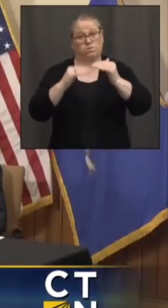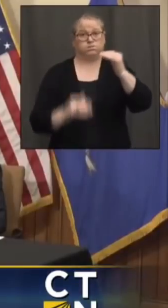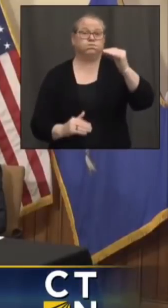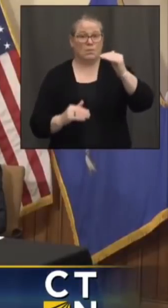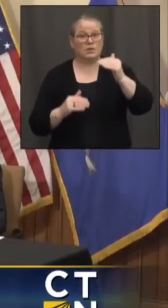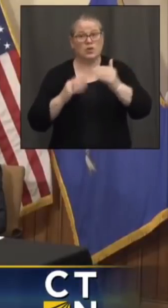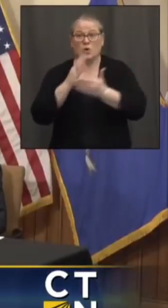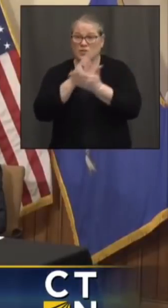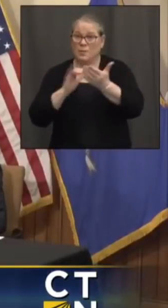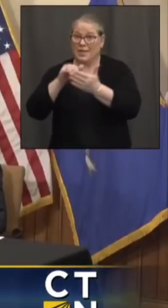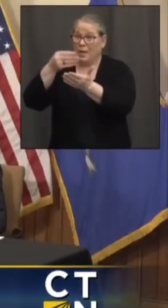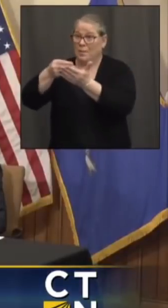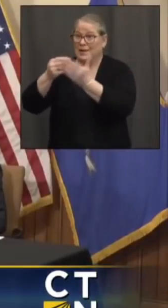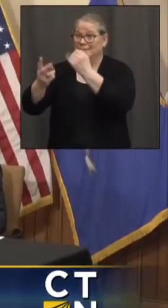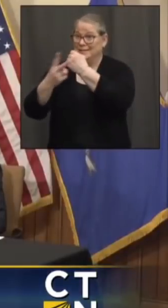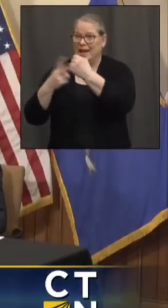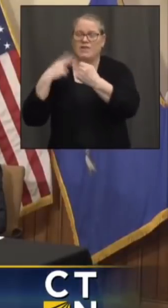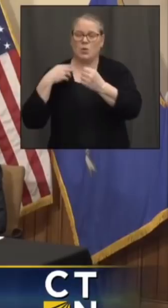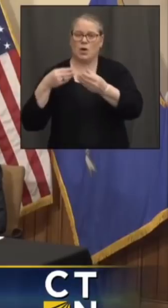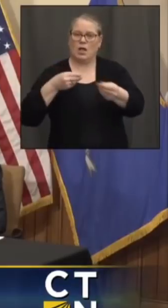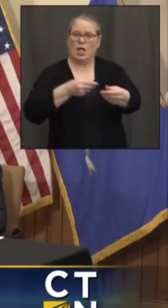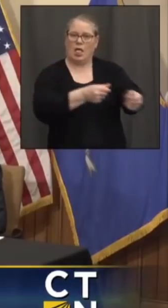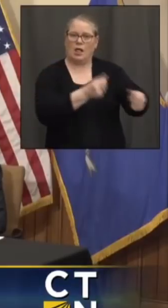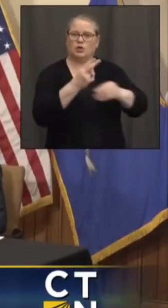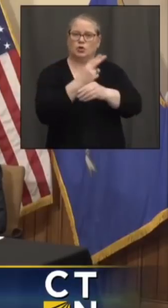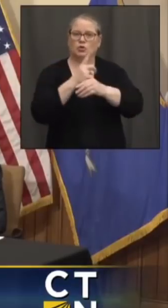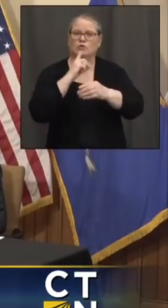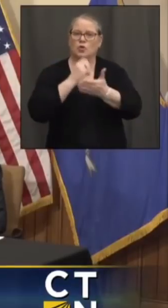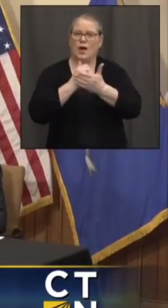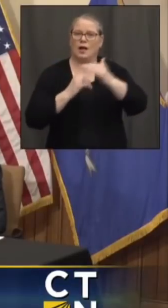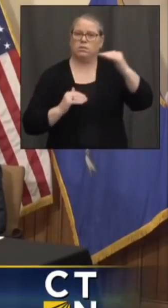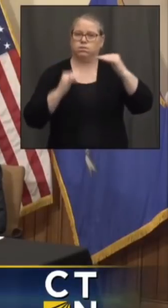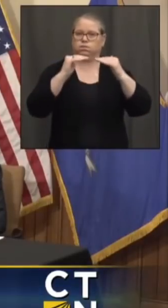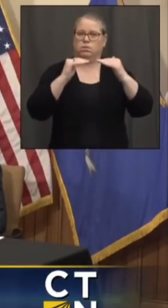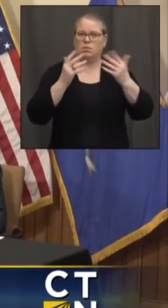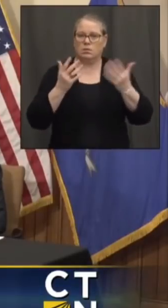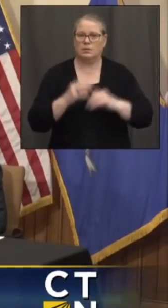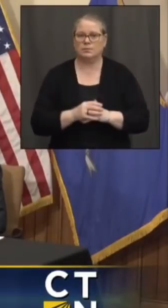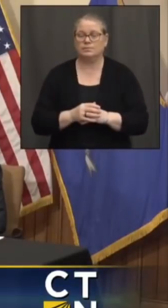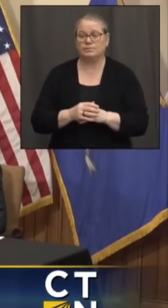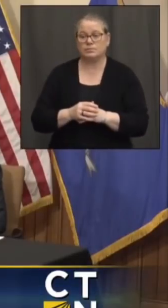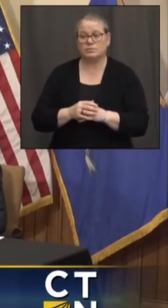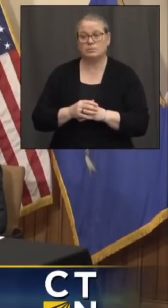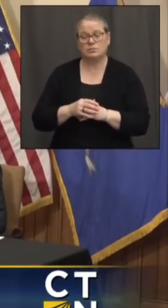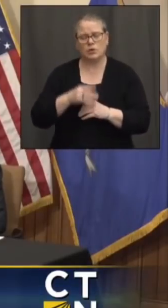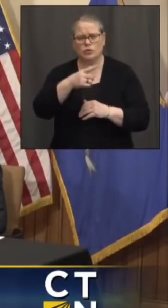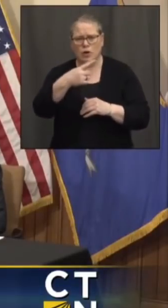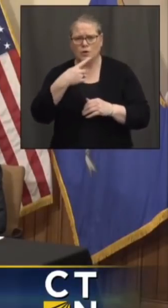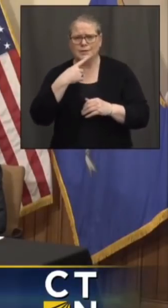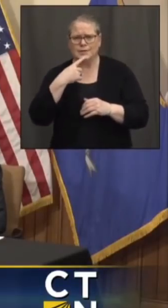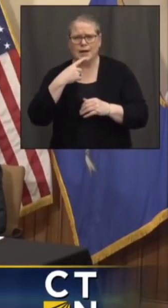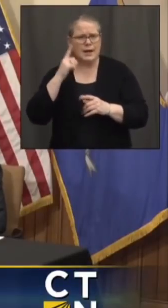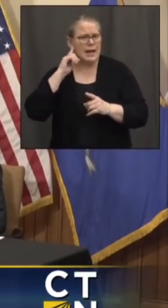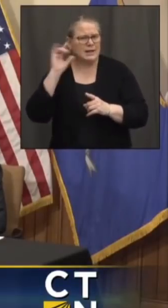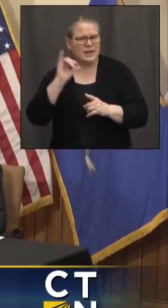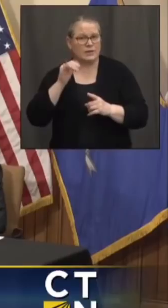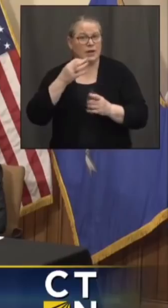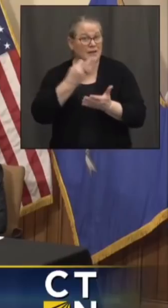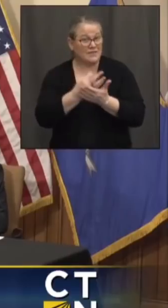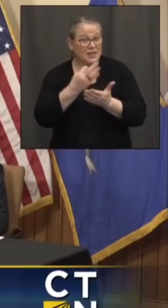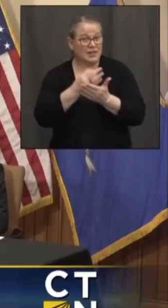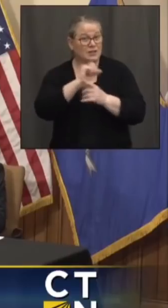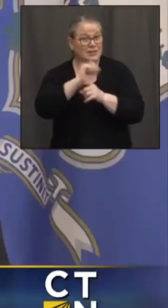Okay, you're saying you want to make sure they're there, but it doesn't sound like there are plans to expand anything given the fiscal situation. Is that what you're